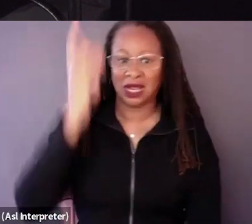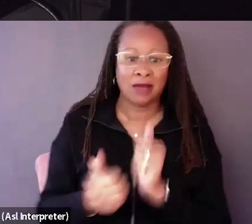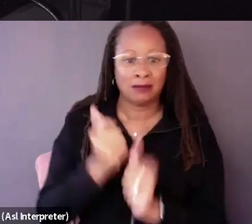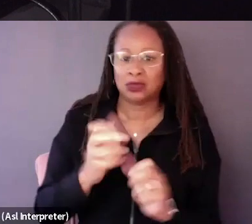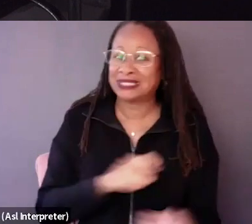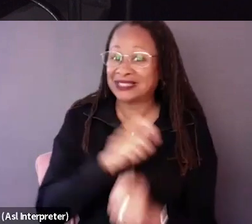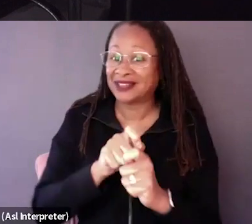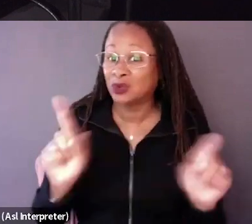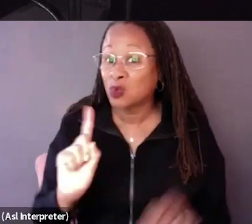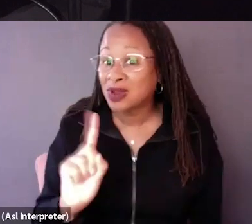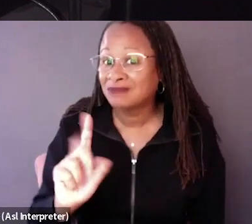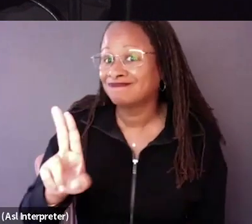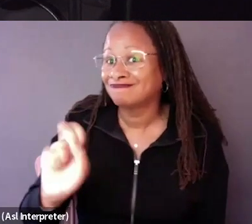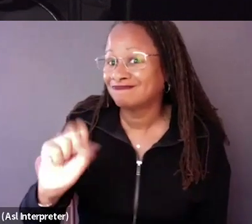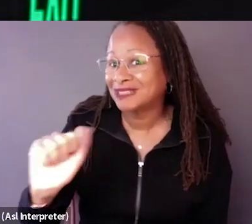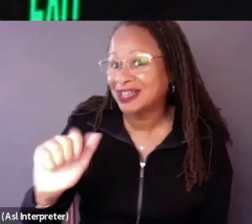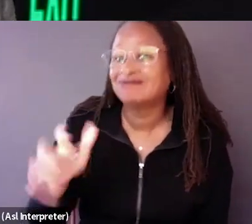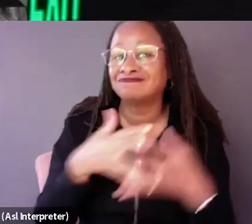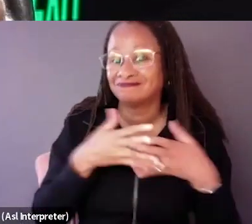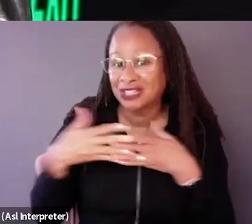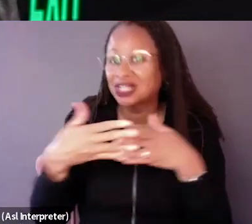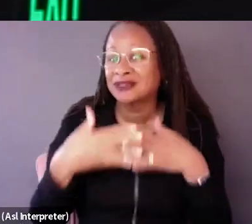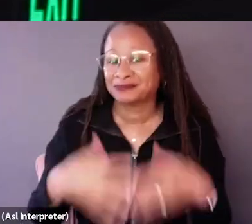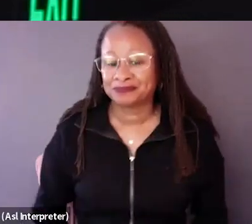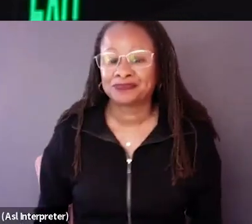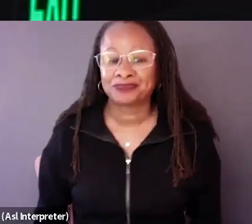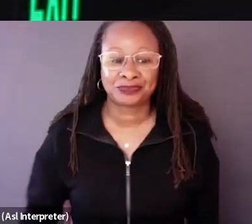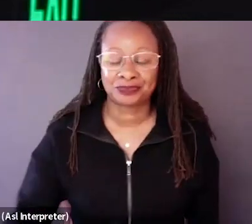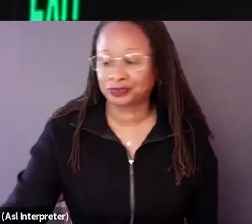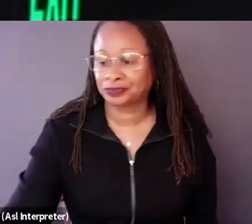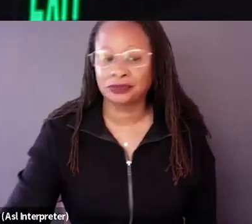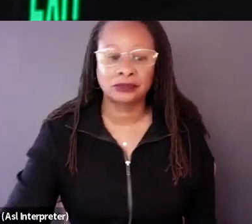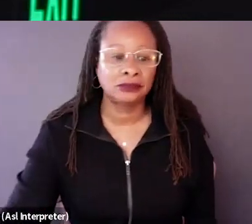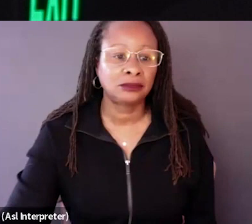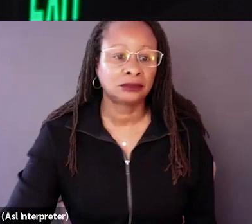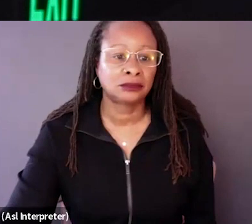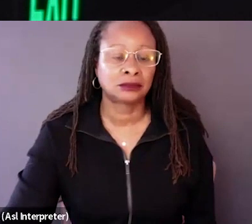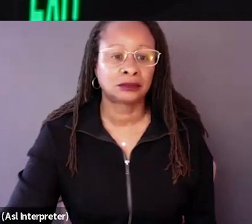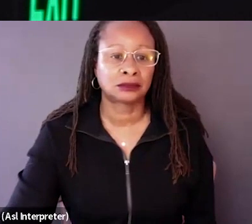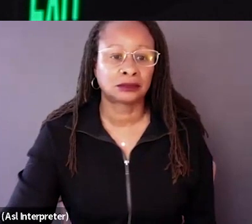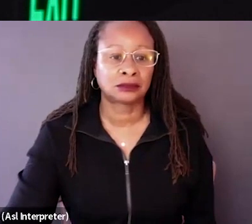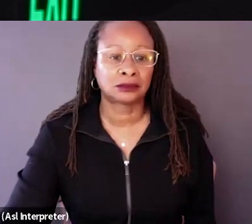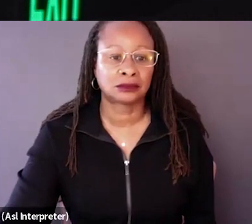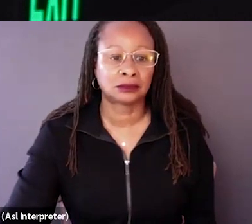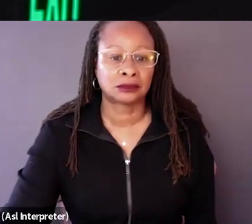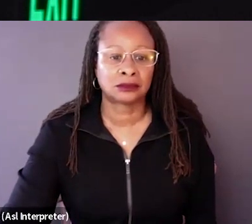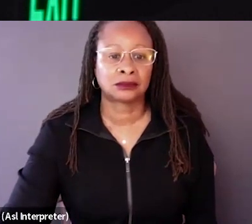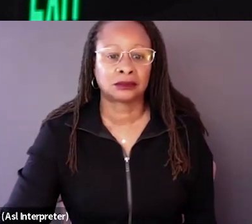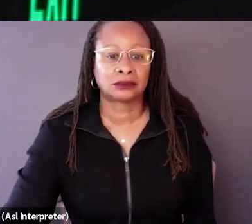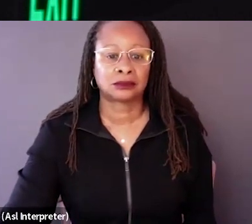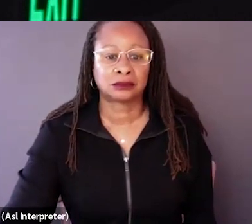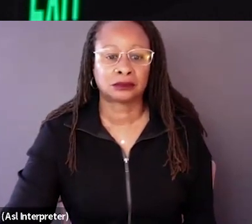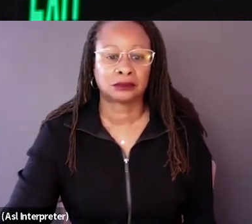America, Yeah. So Moses, take us back to when you first became aware of Bobby's